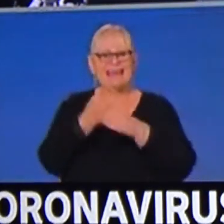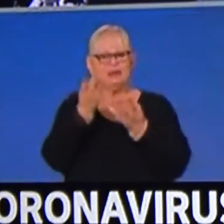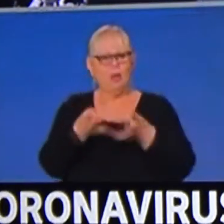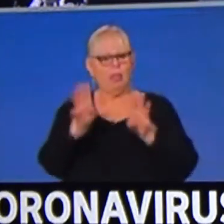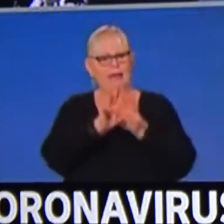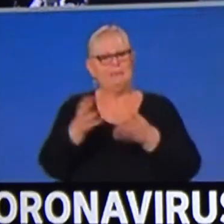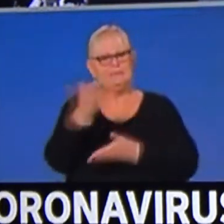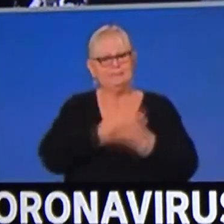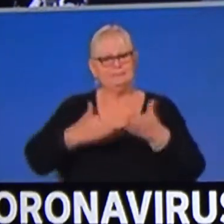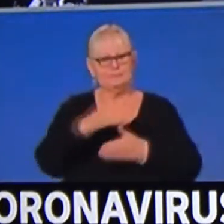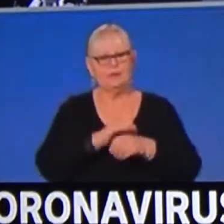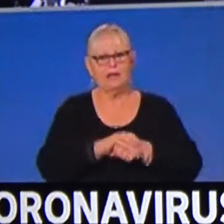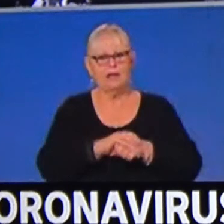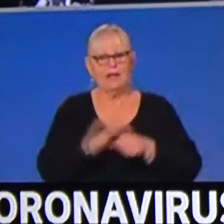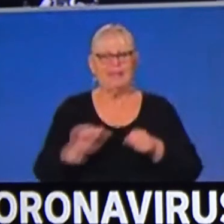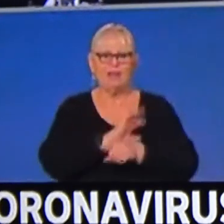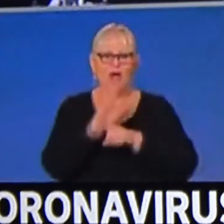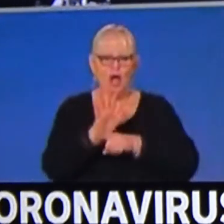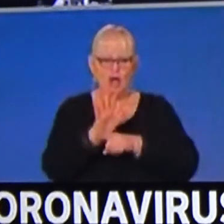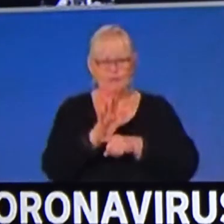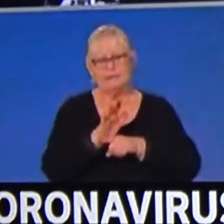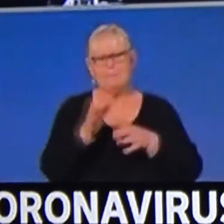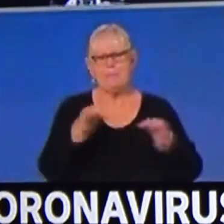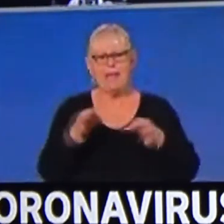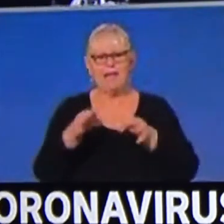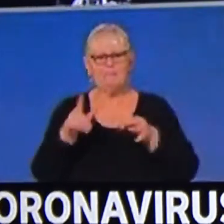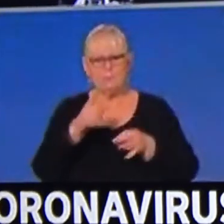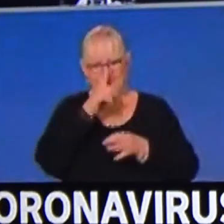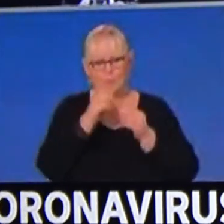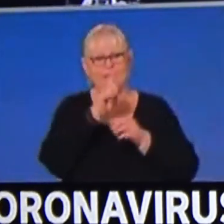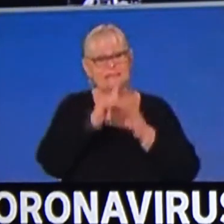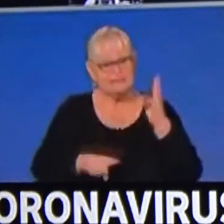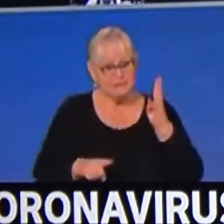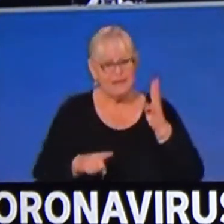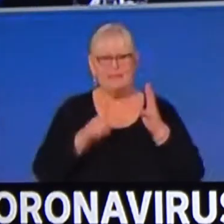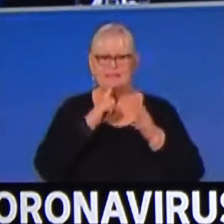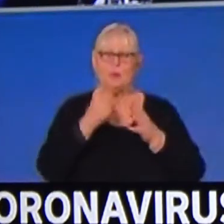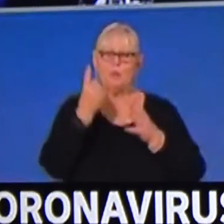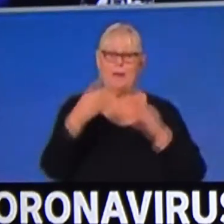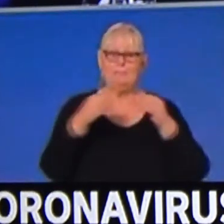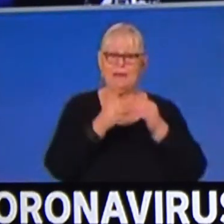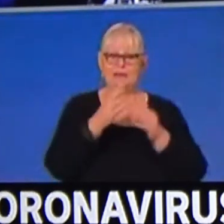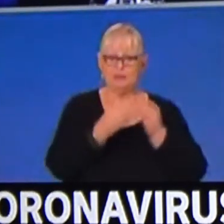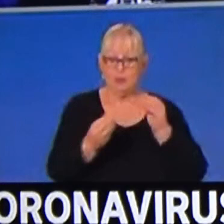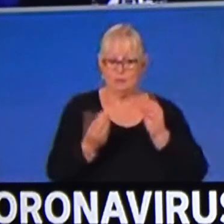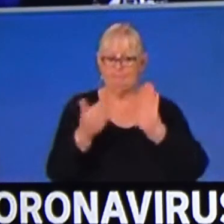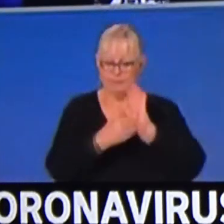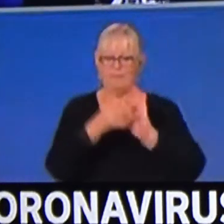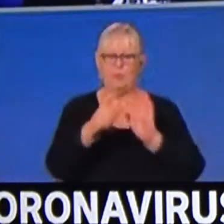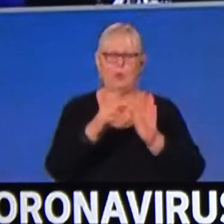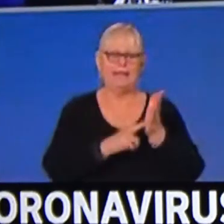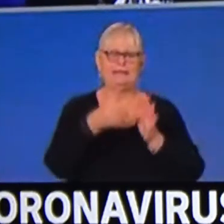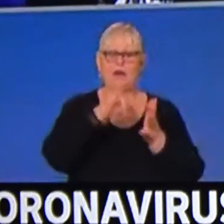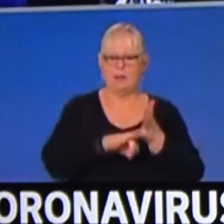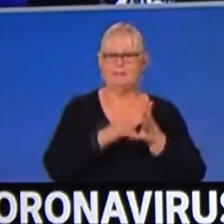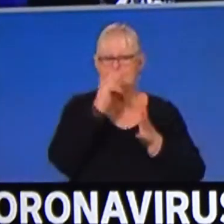agreed the COVID-19 operational plan for people with disability, and that builds on the $1 billion in financial assistance for NDIS providers